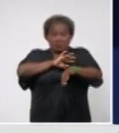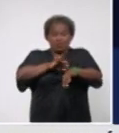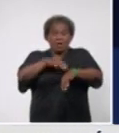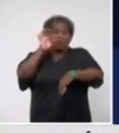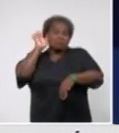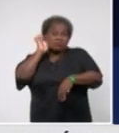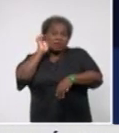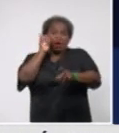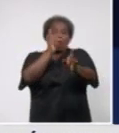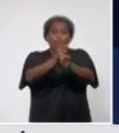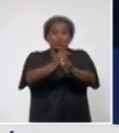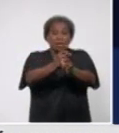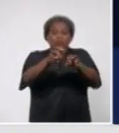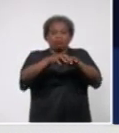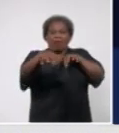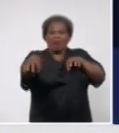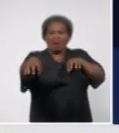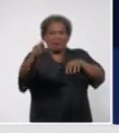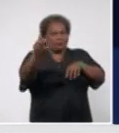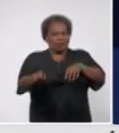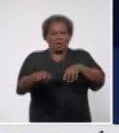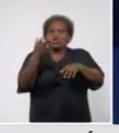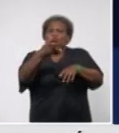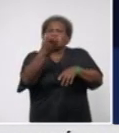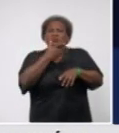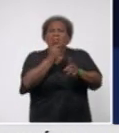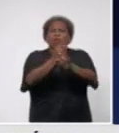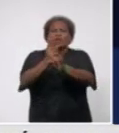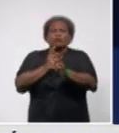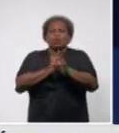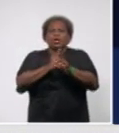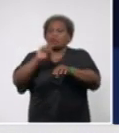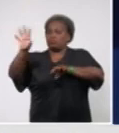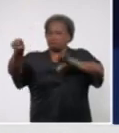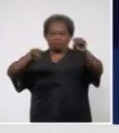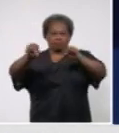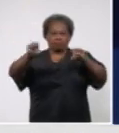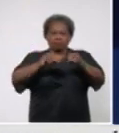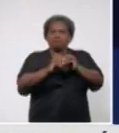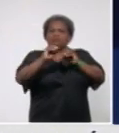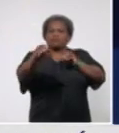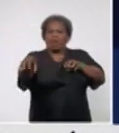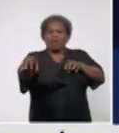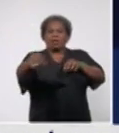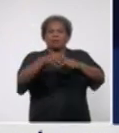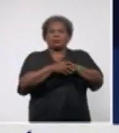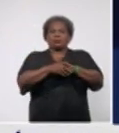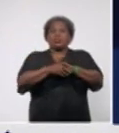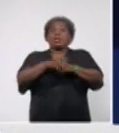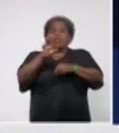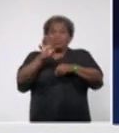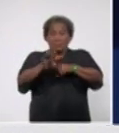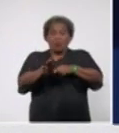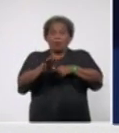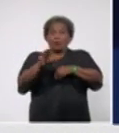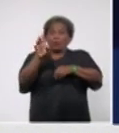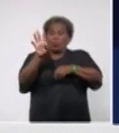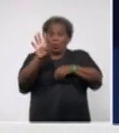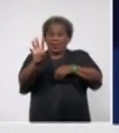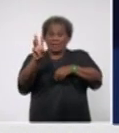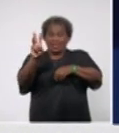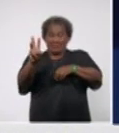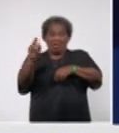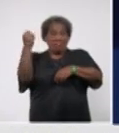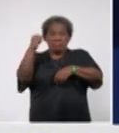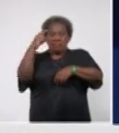infection linked to 10 is yet to be determined. This means that the source of infection in 37 cases